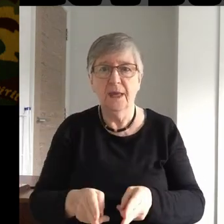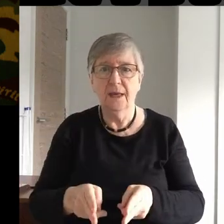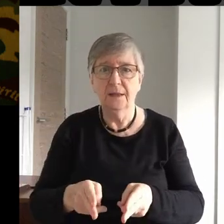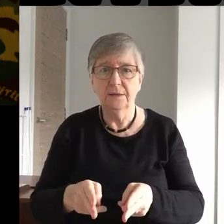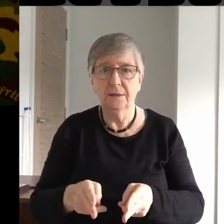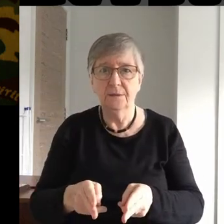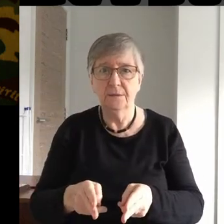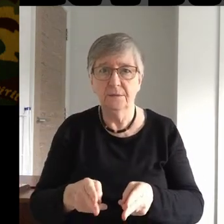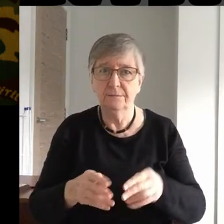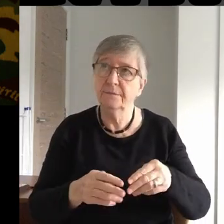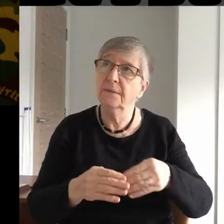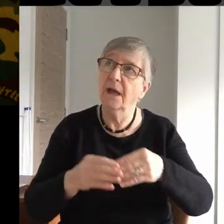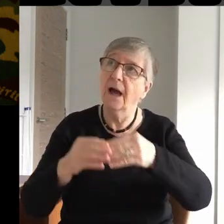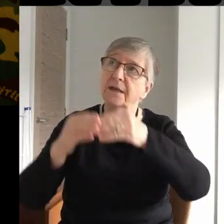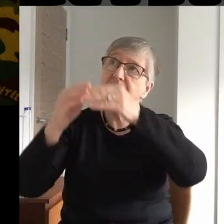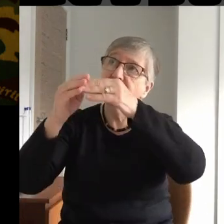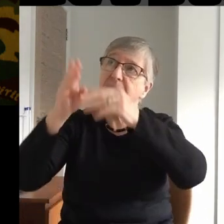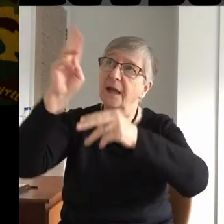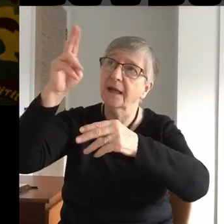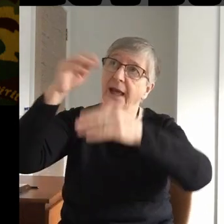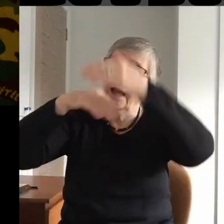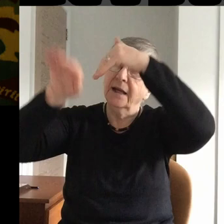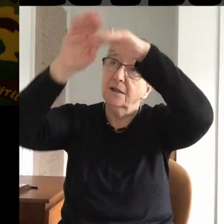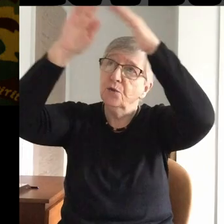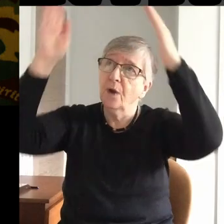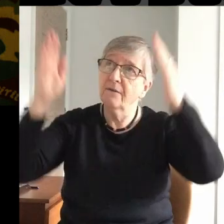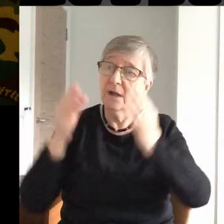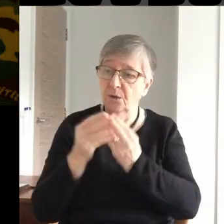and ascended once more to your right hand.